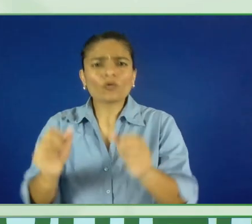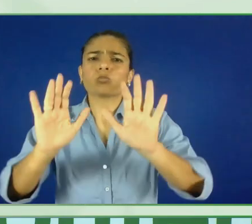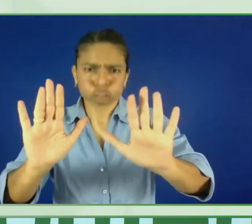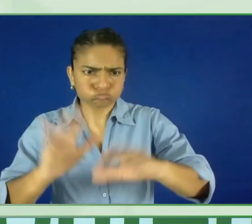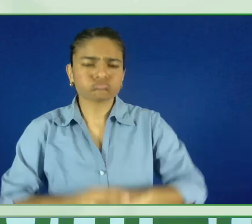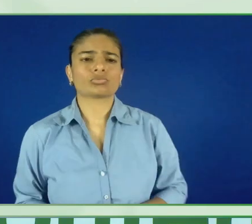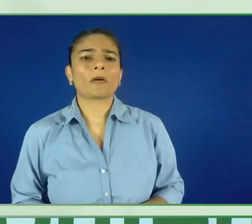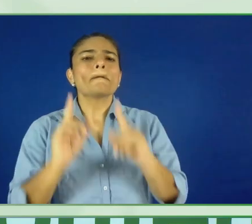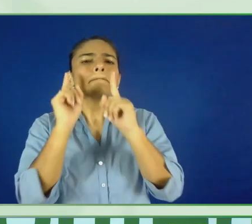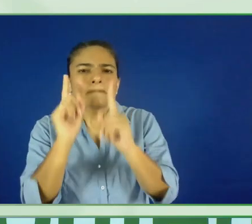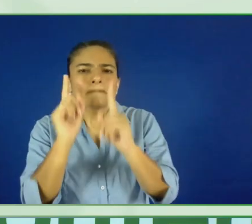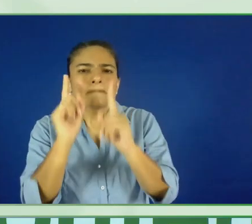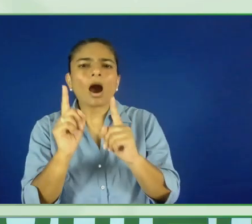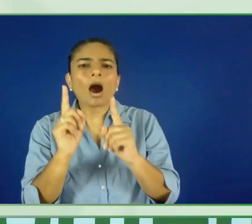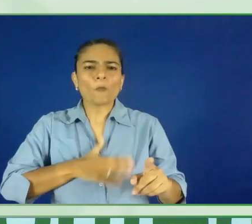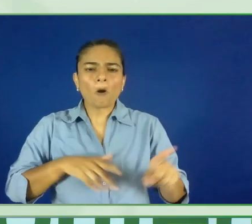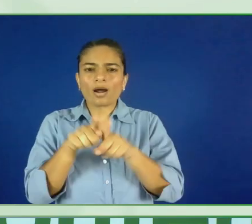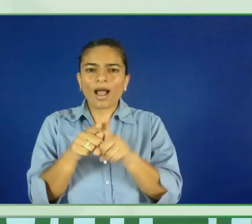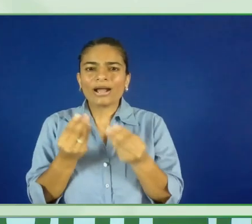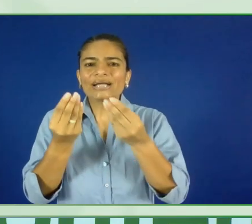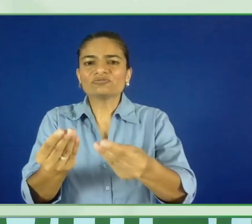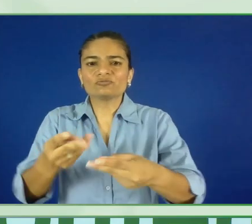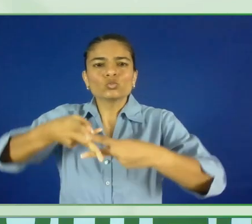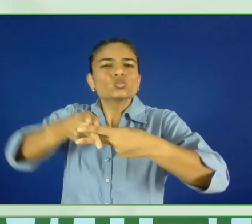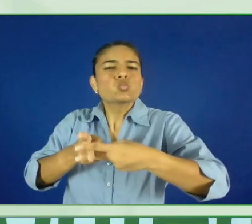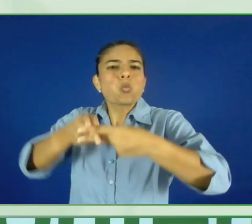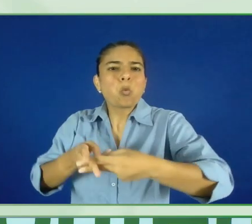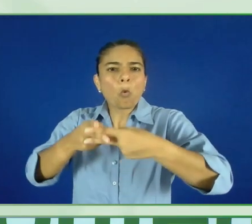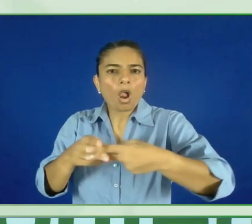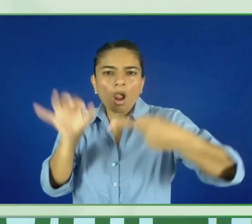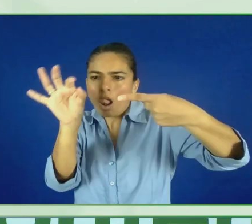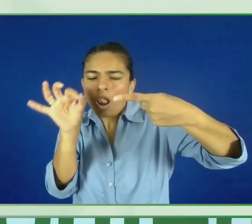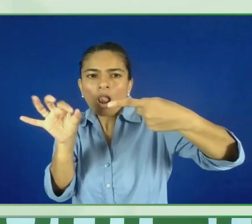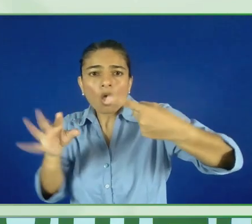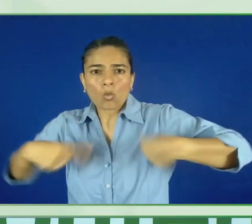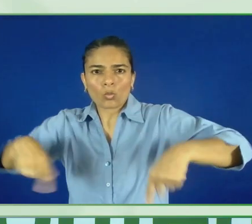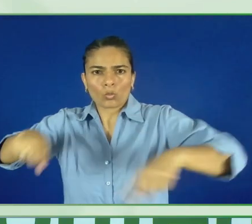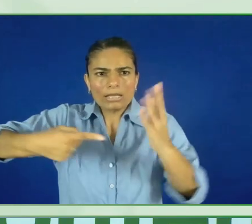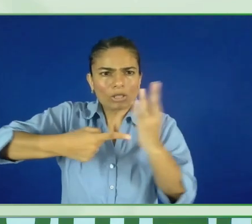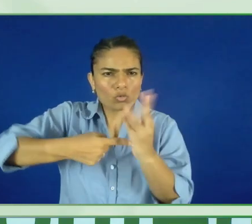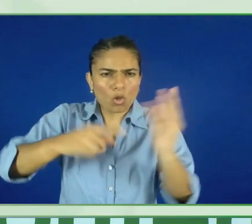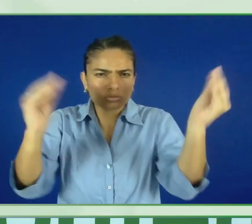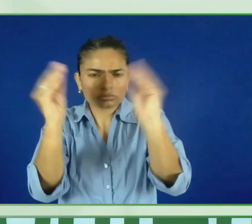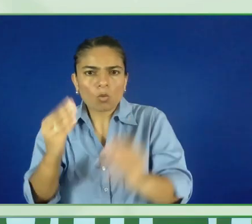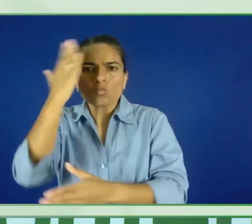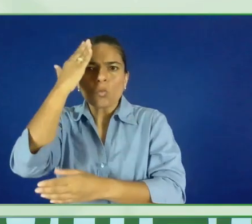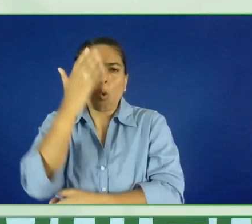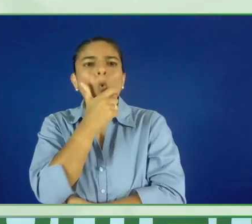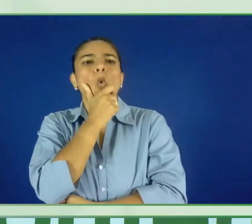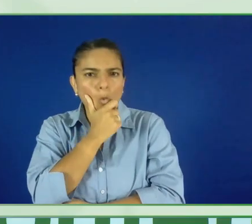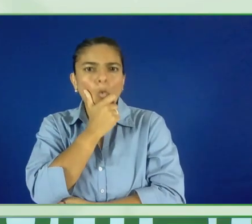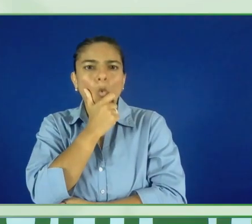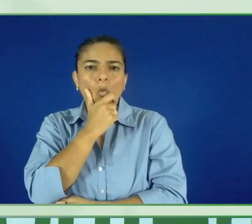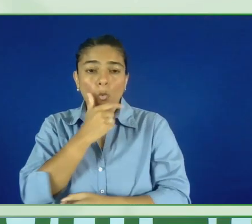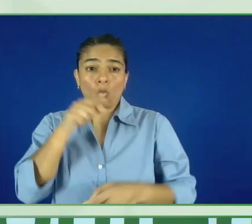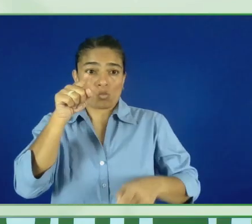from data to what you get. And I think it's important to be aware of that journey. So the way